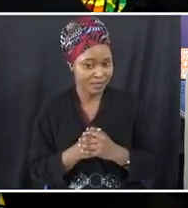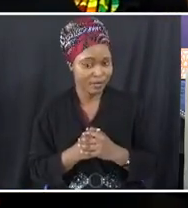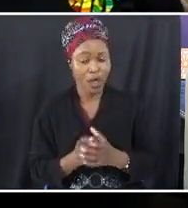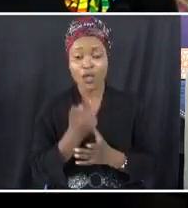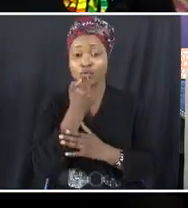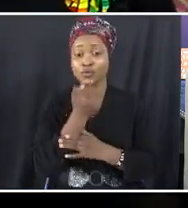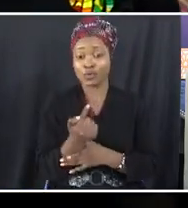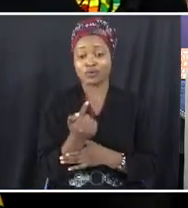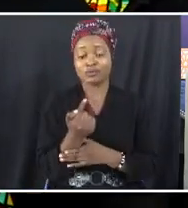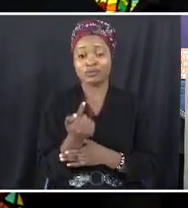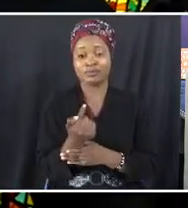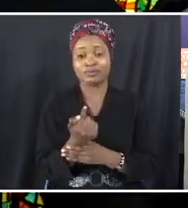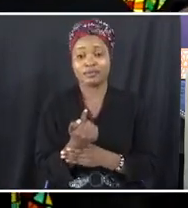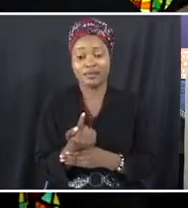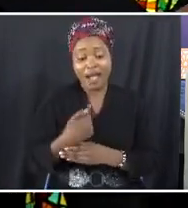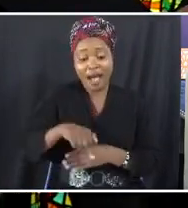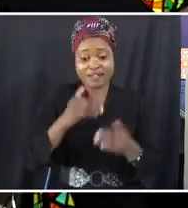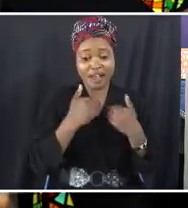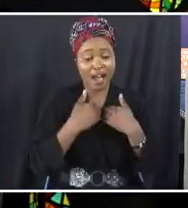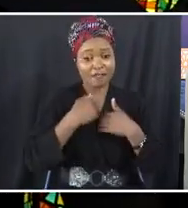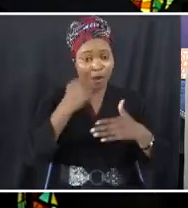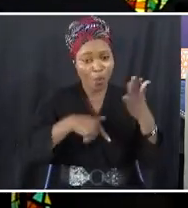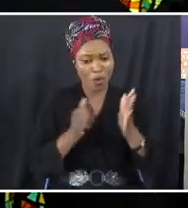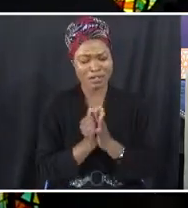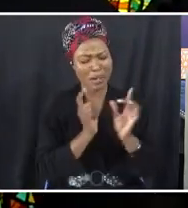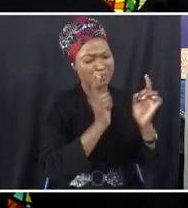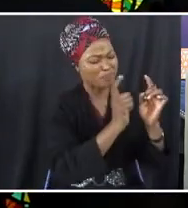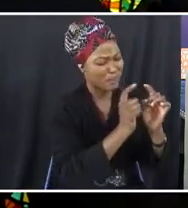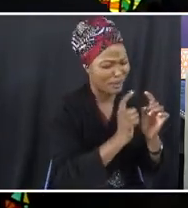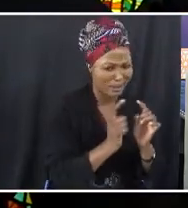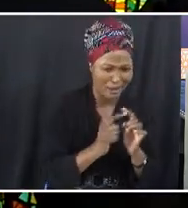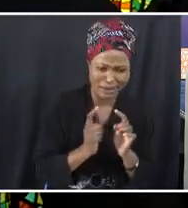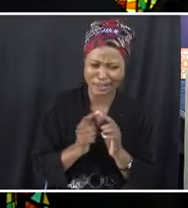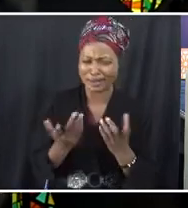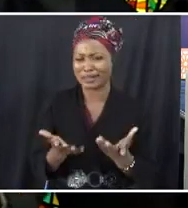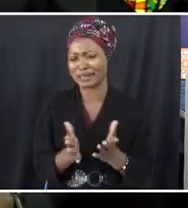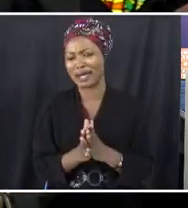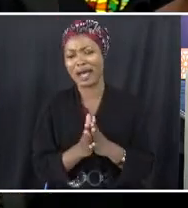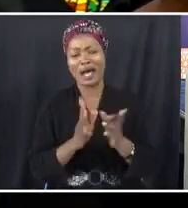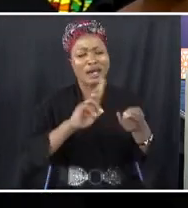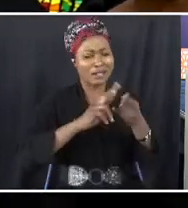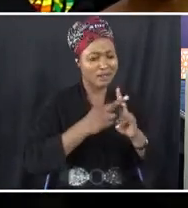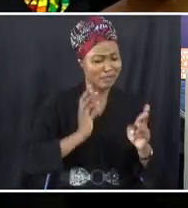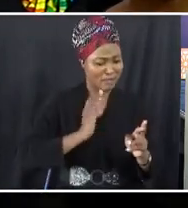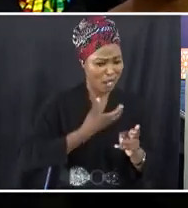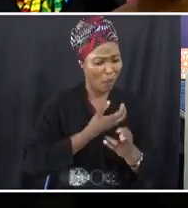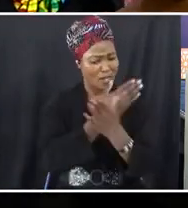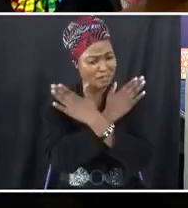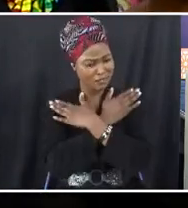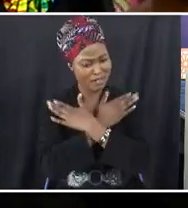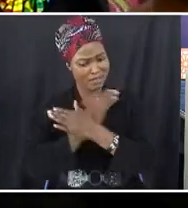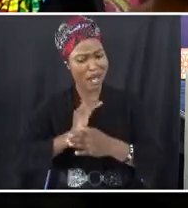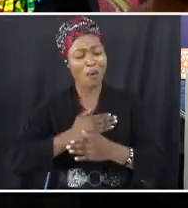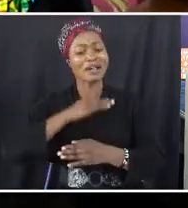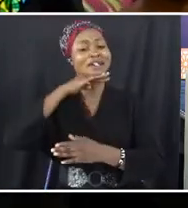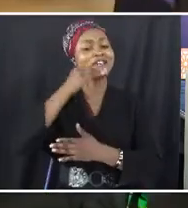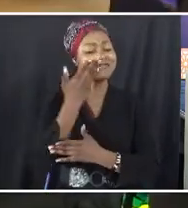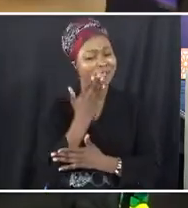And so we have pain of loss of loved ones, and